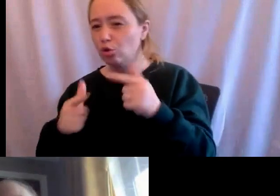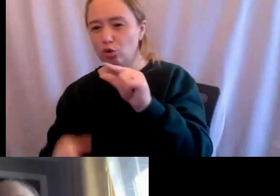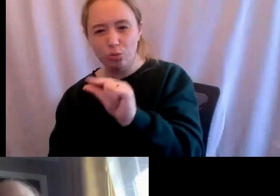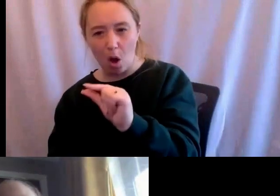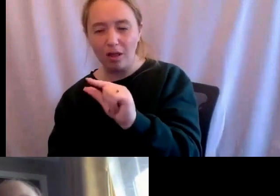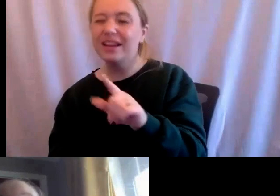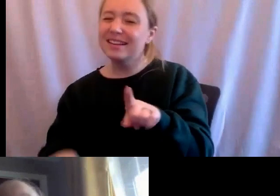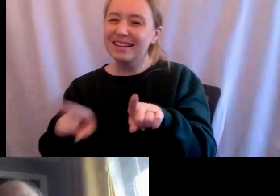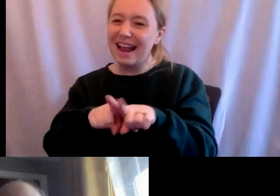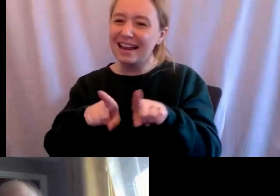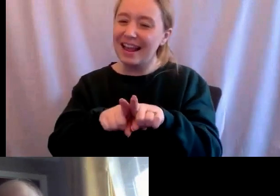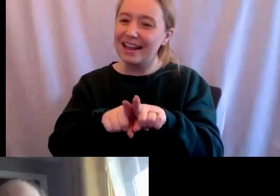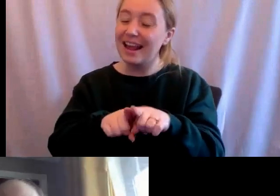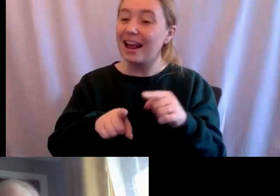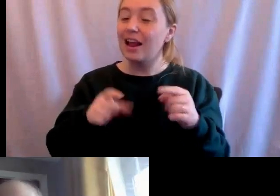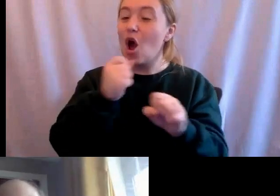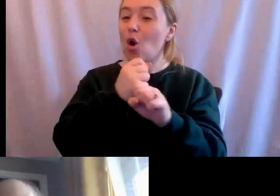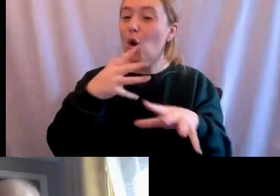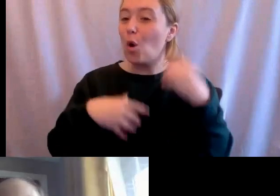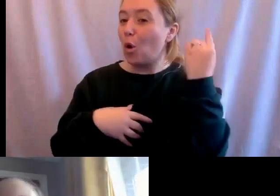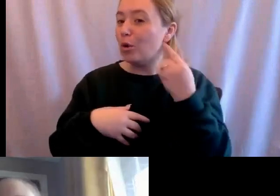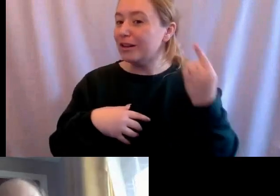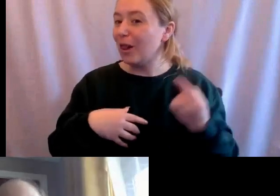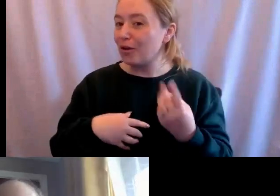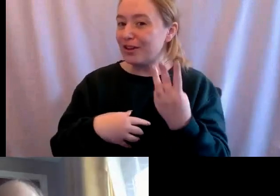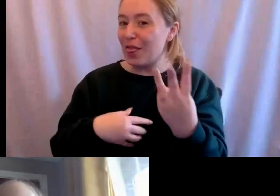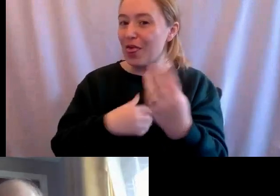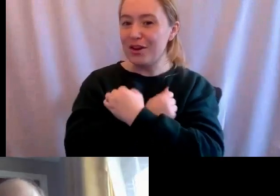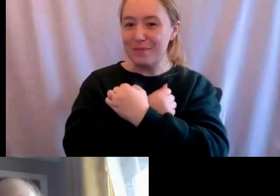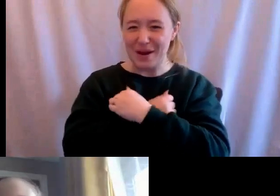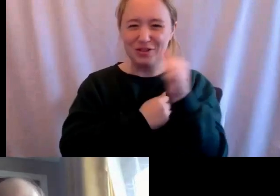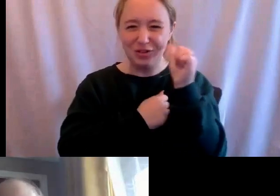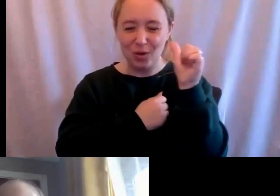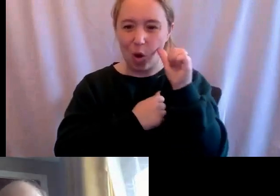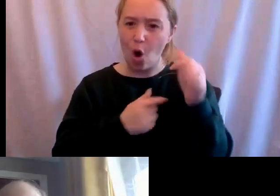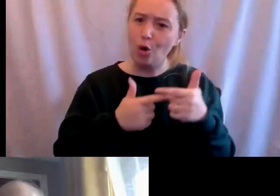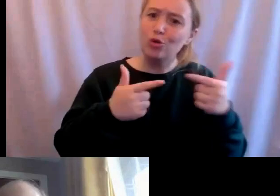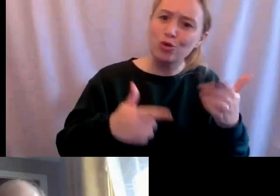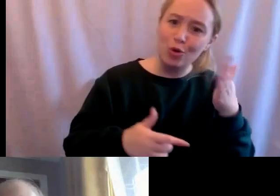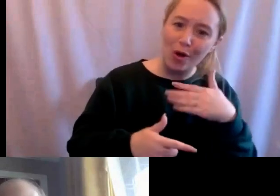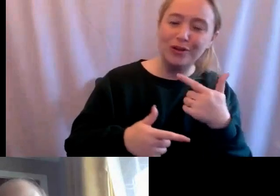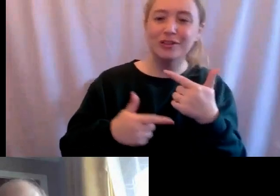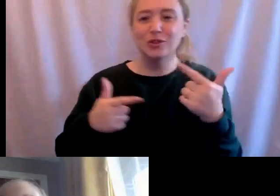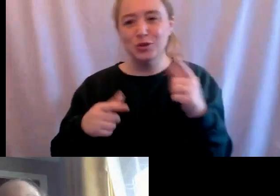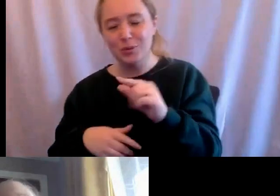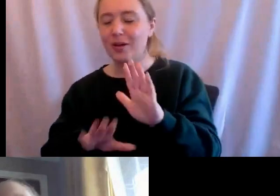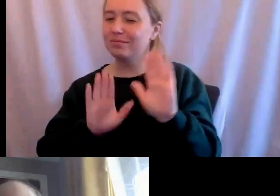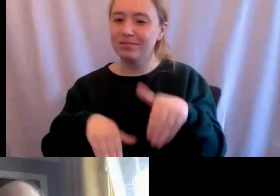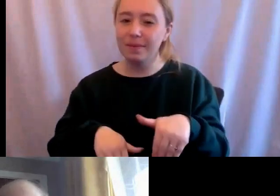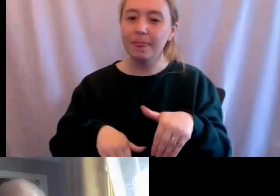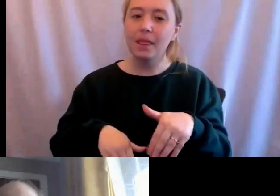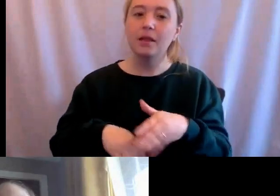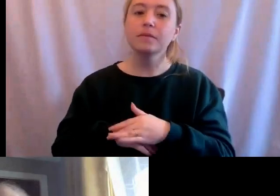between 1.5 to 2 litres of fluid is absolutely perfect. Don't be worrying about more than that. If